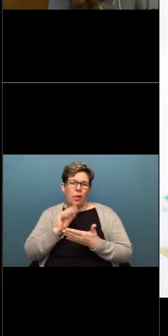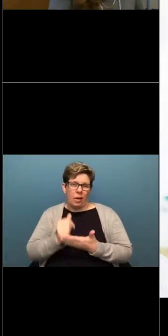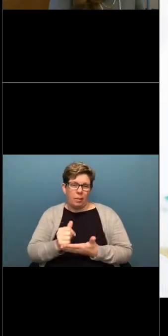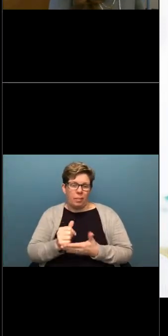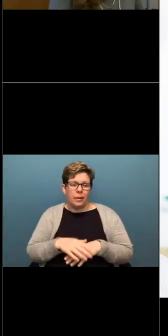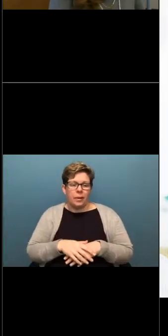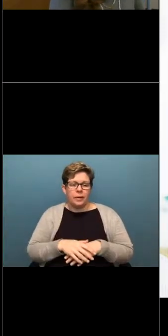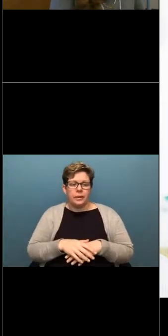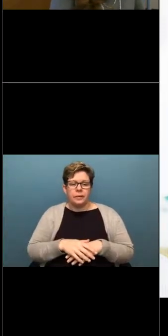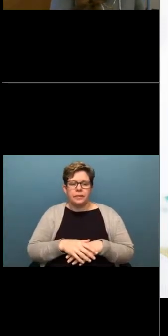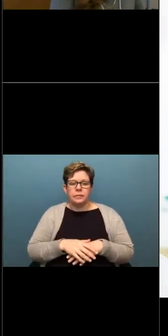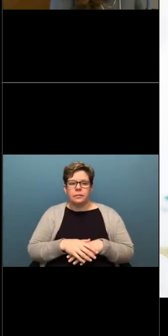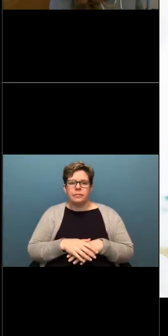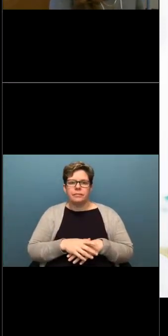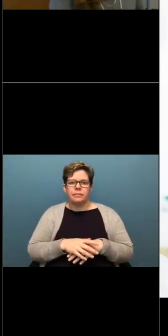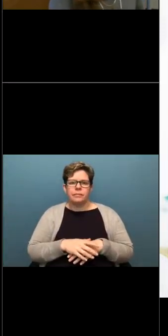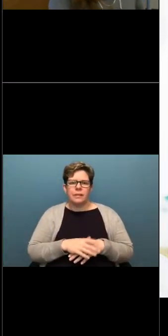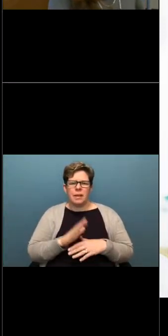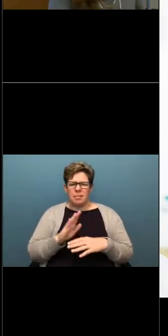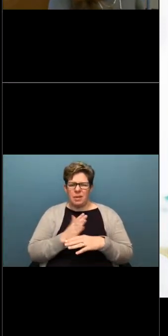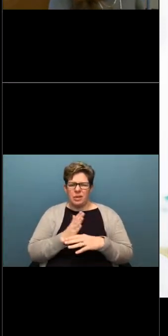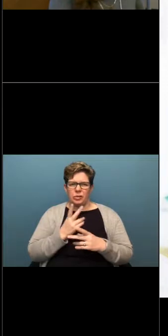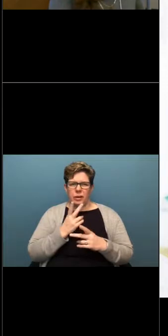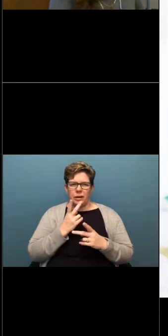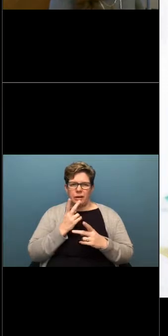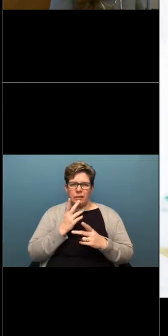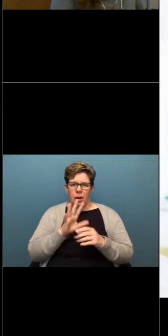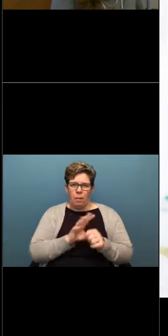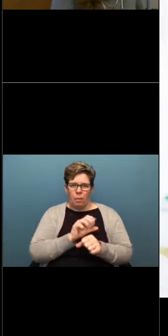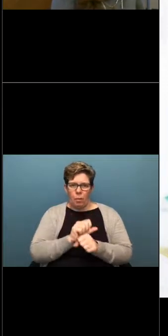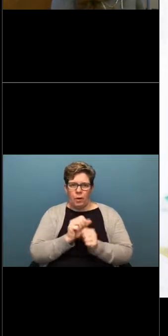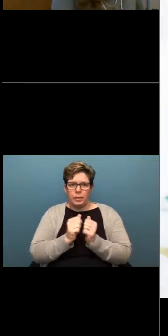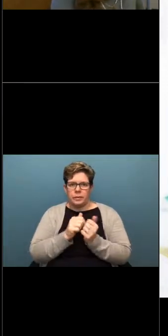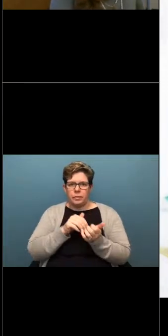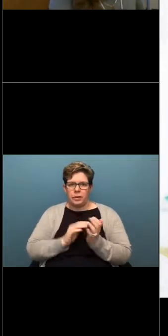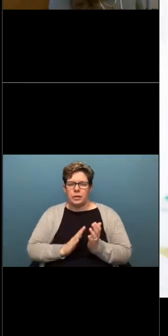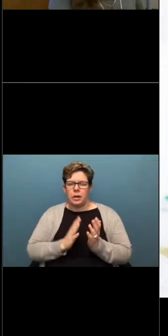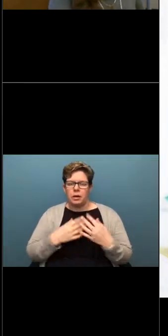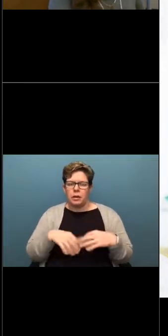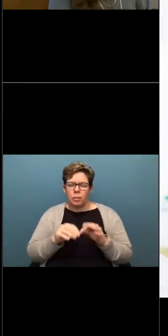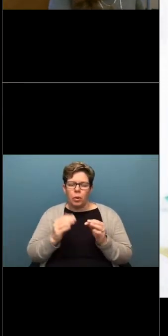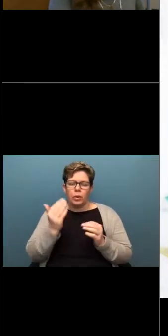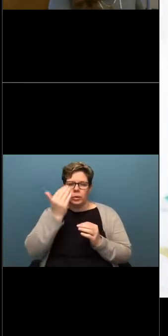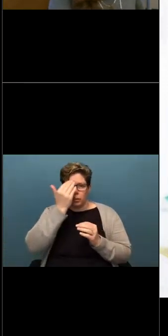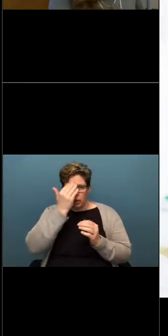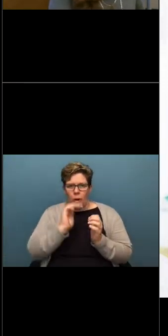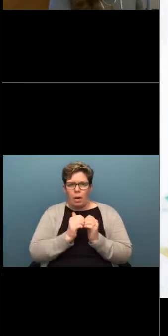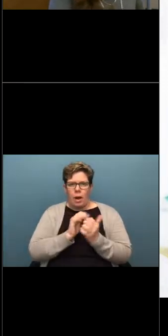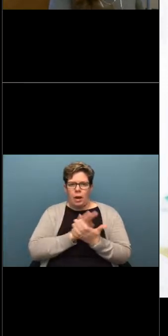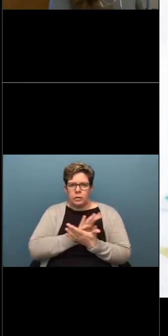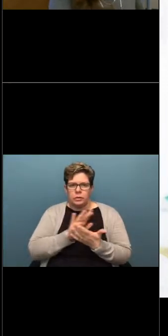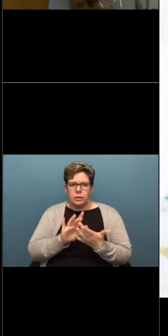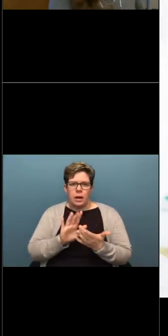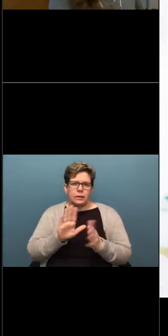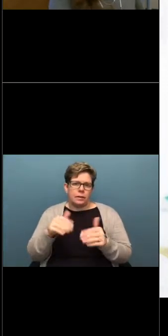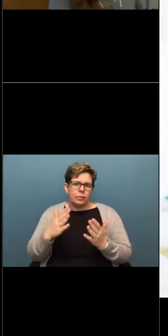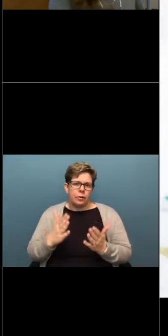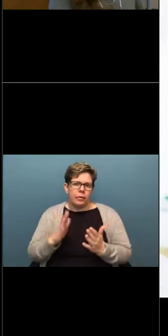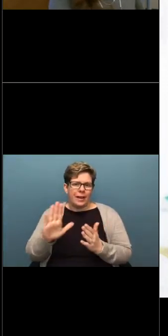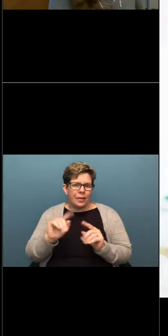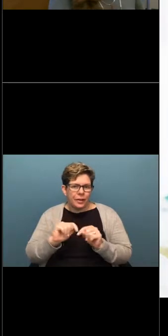Between visits, I think it's really important to know how to keep in touch with your provider and your provider's team. So sometimes